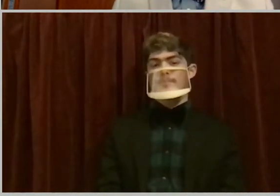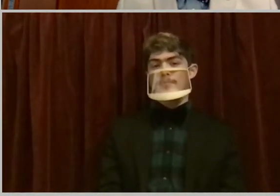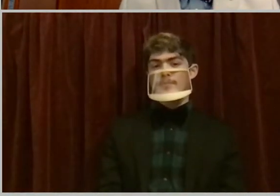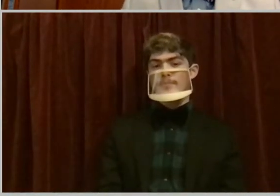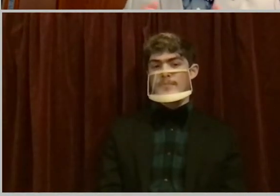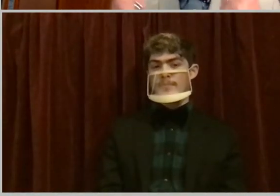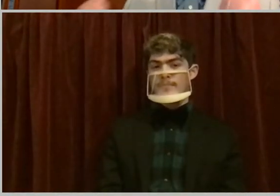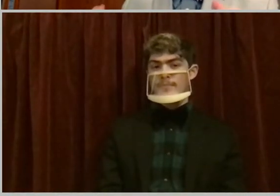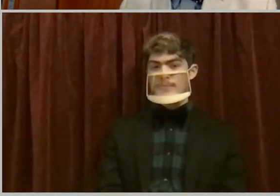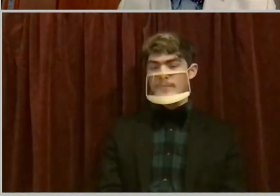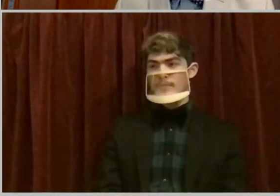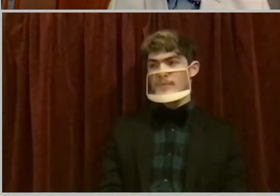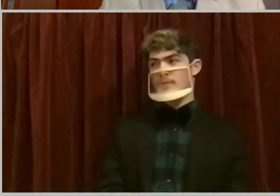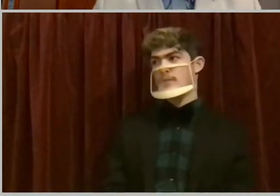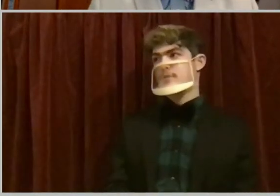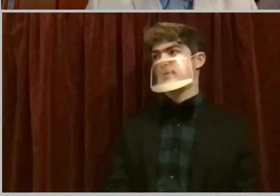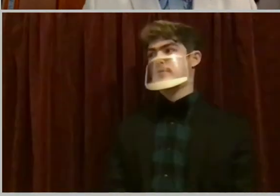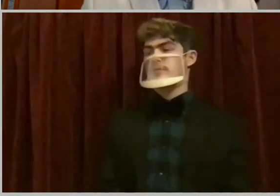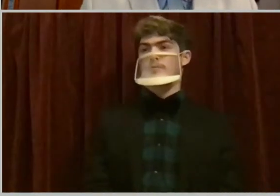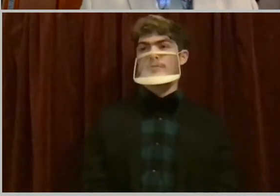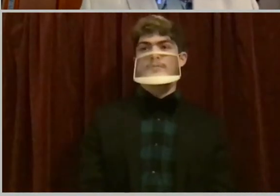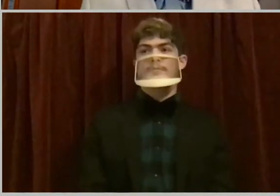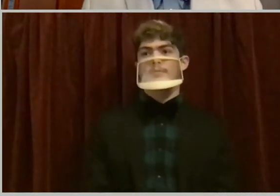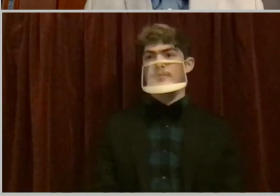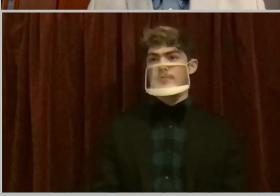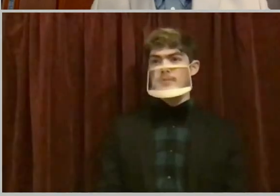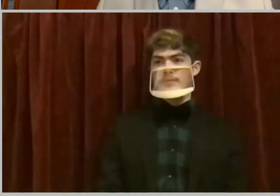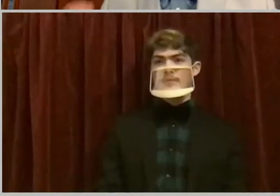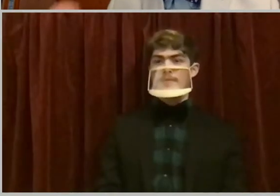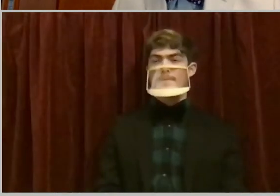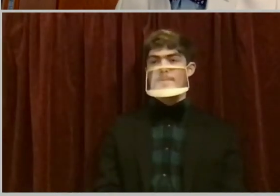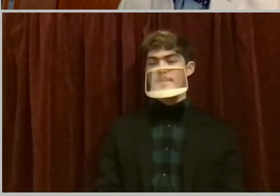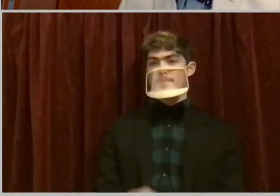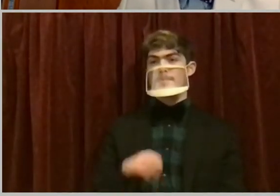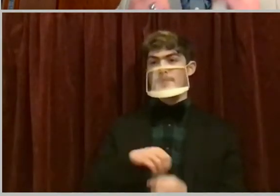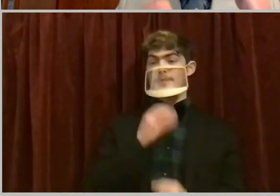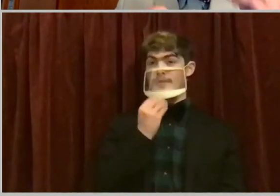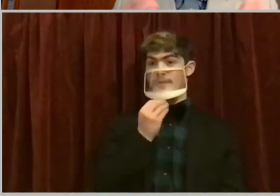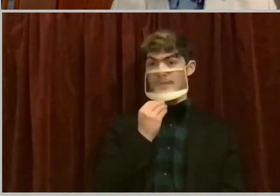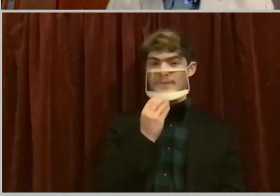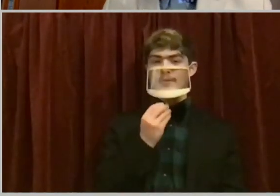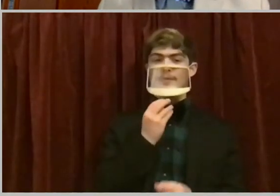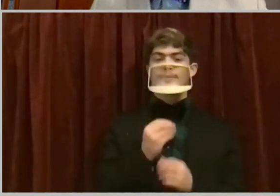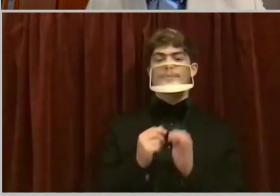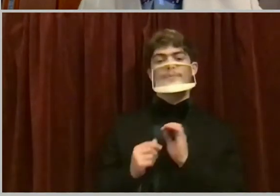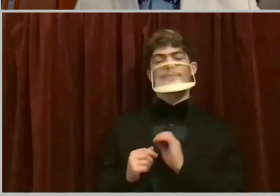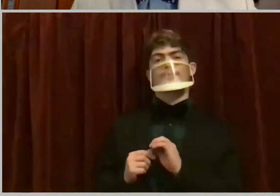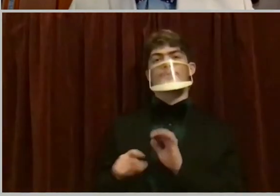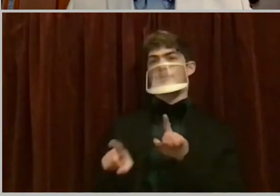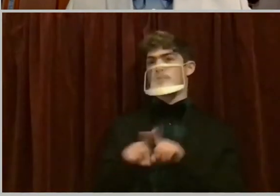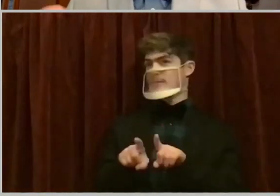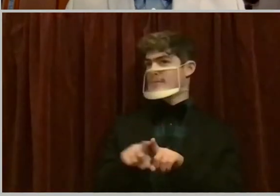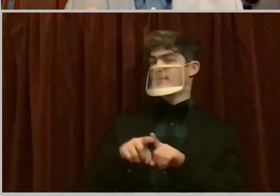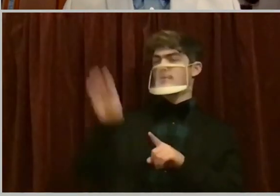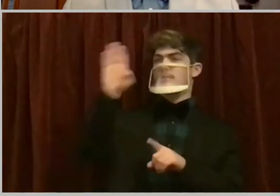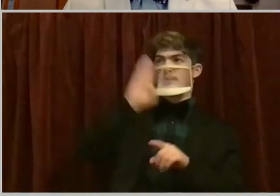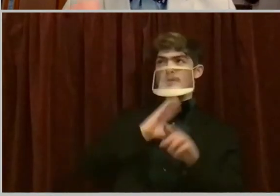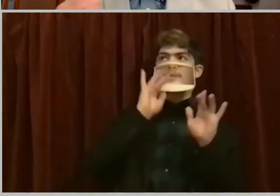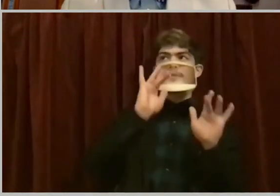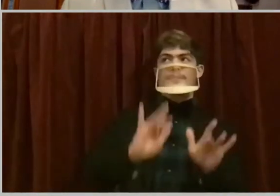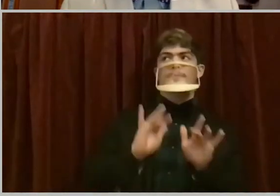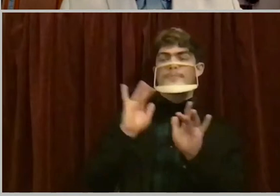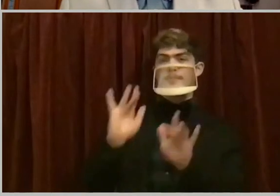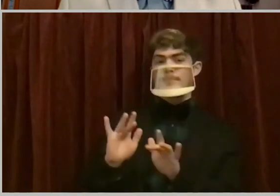this word, rakum, that we see in the Hebrew means. It has all these different meanings coming